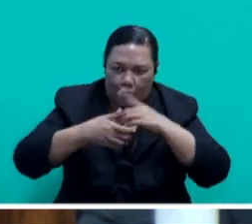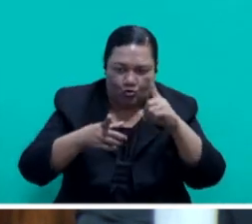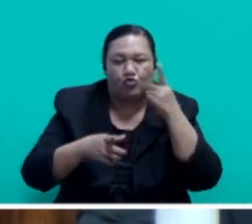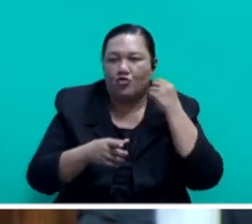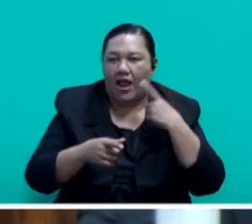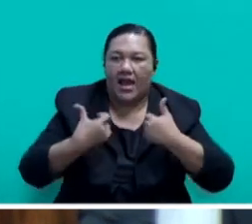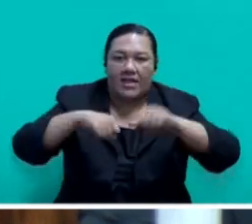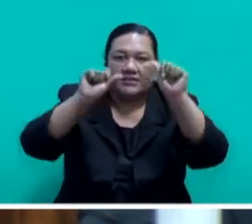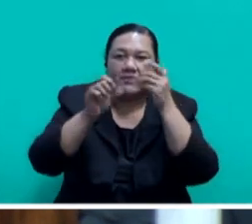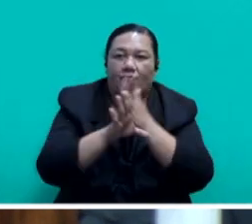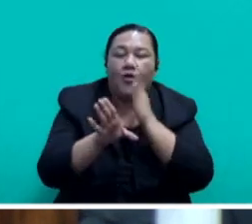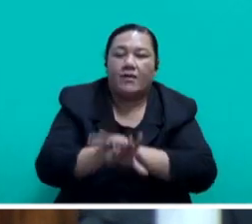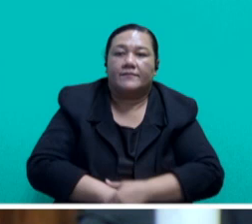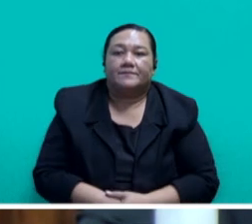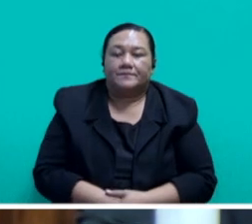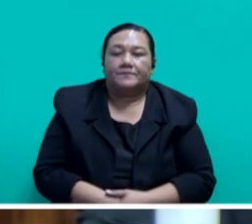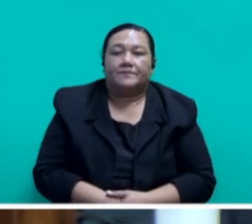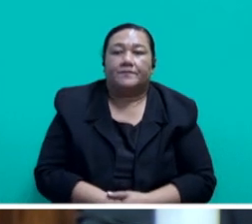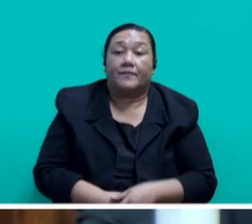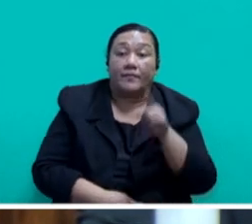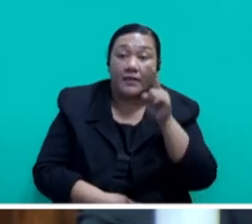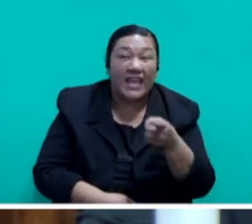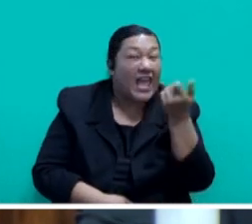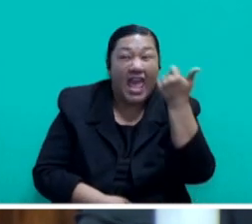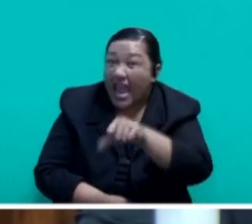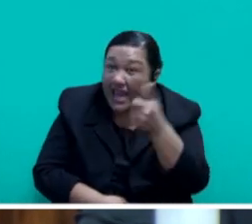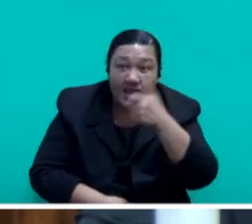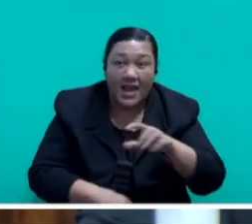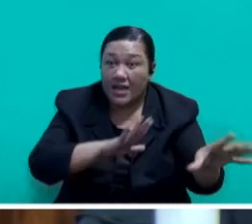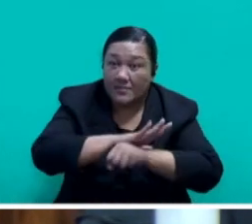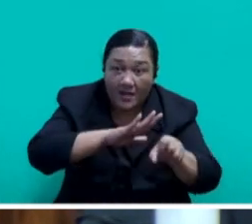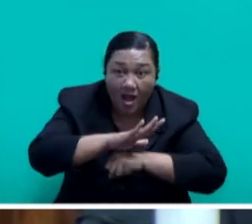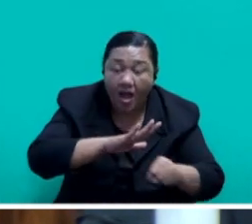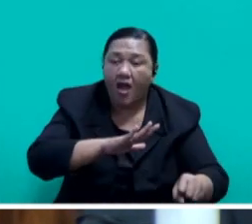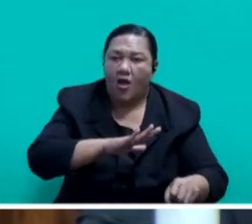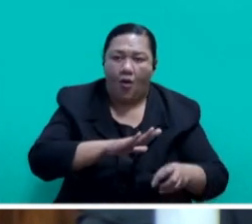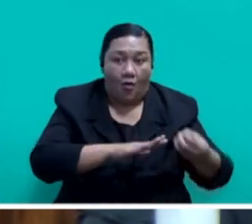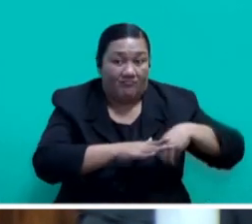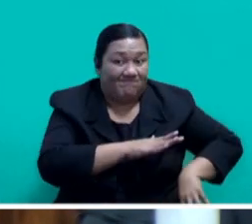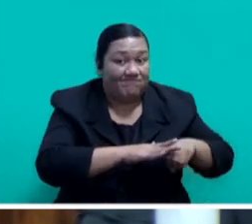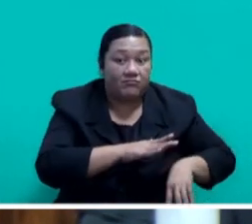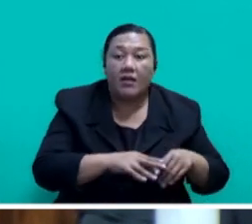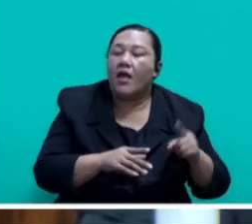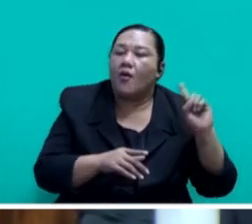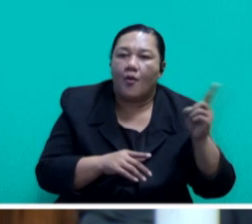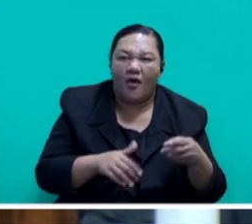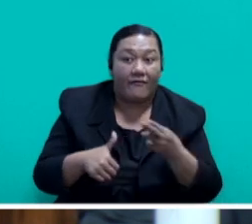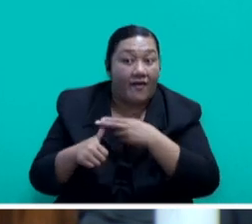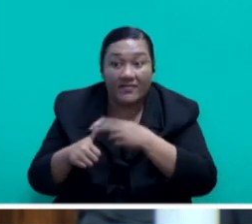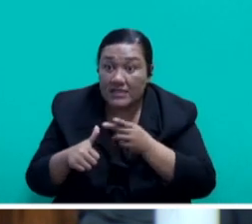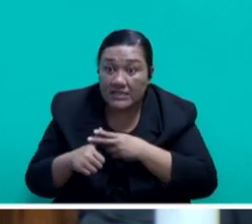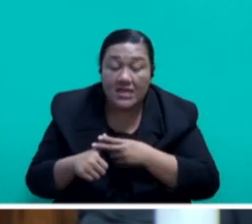processes, eliminate any trace of corruption or favoritism, and enable Town and Country Planning